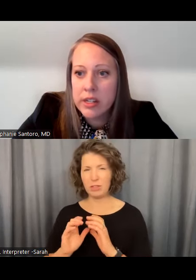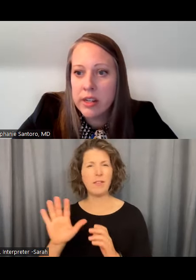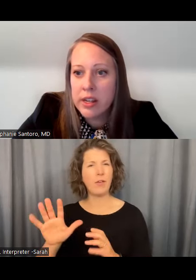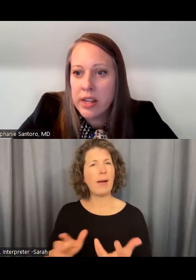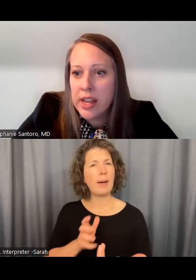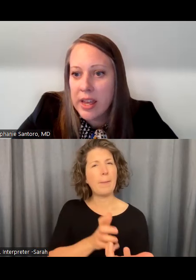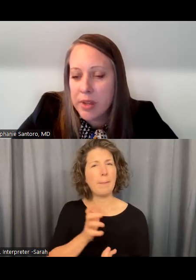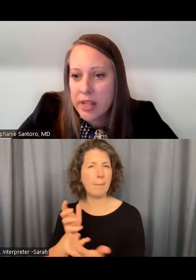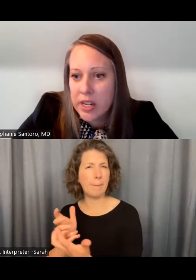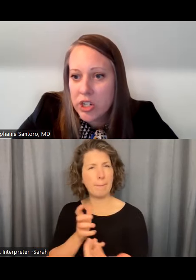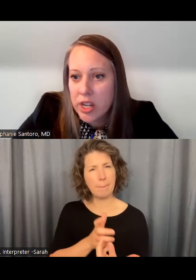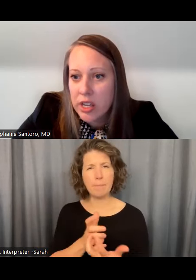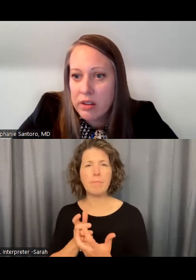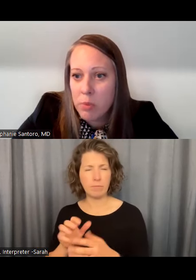function,